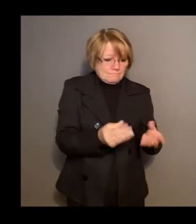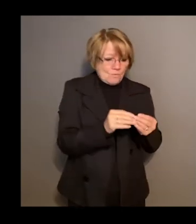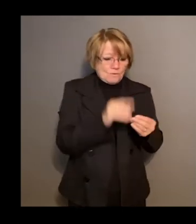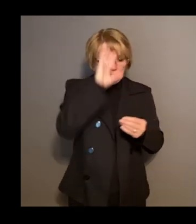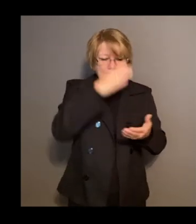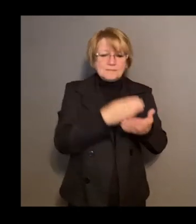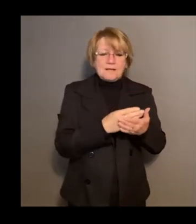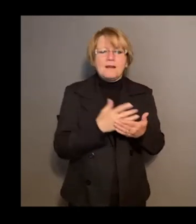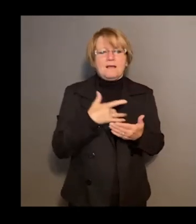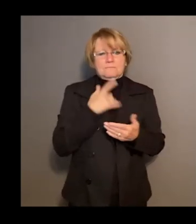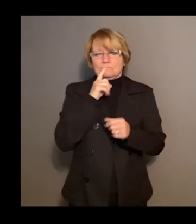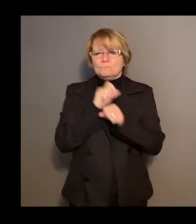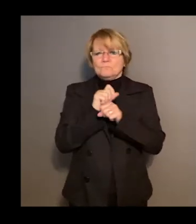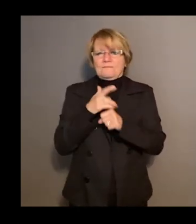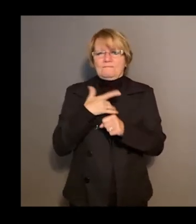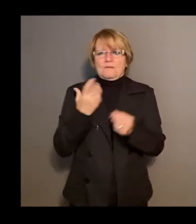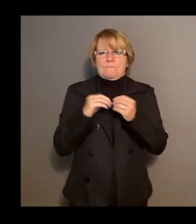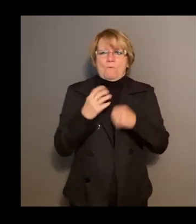feel more empowered.